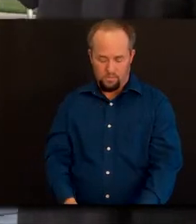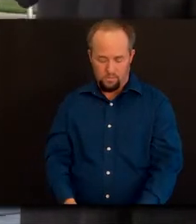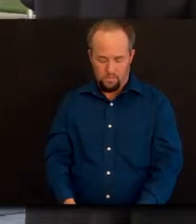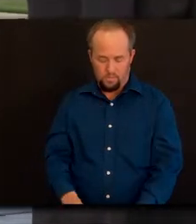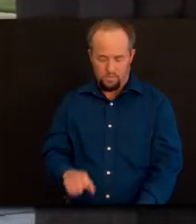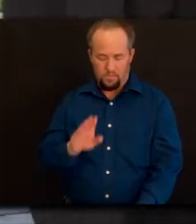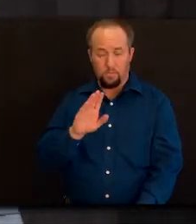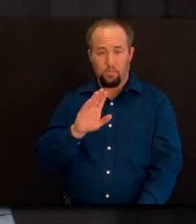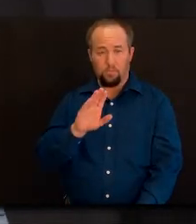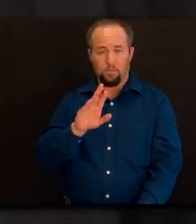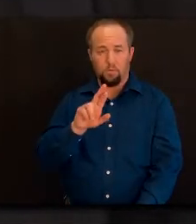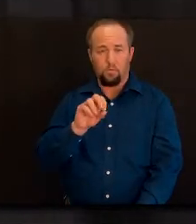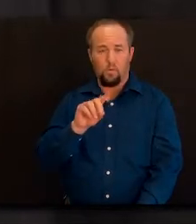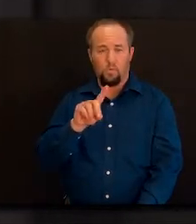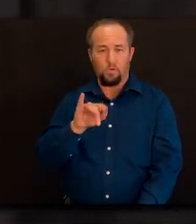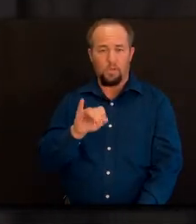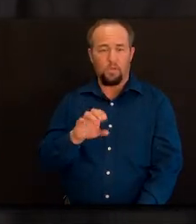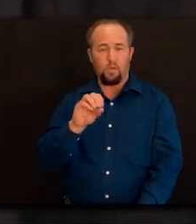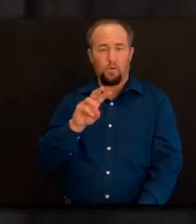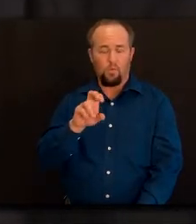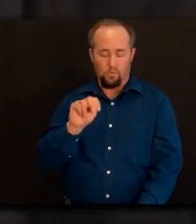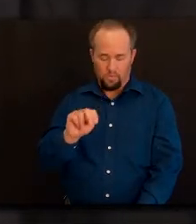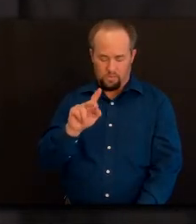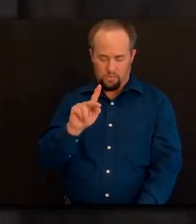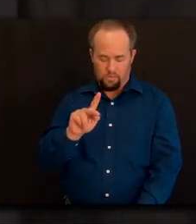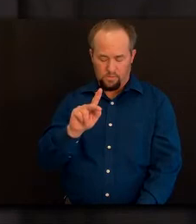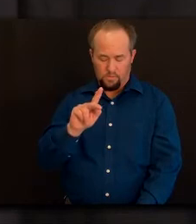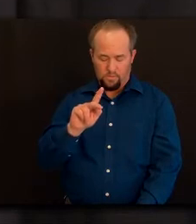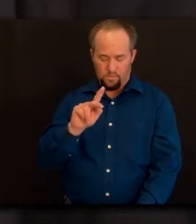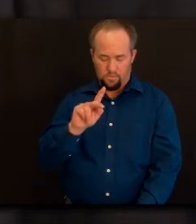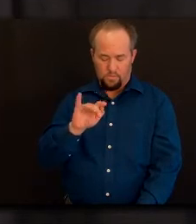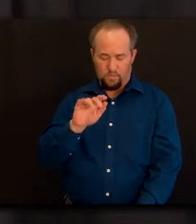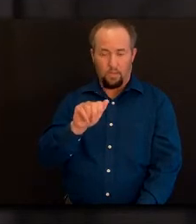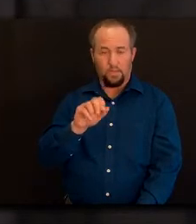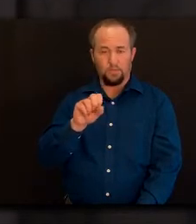Brody Owen Kaiser.